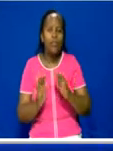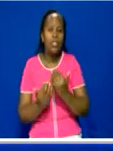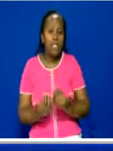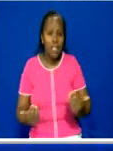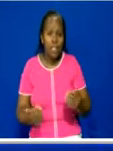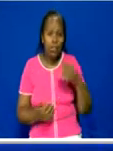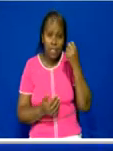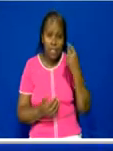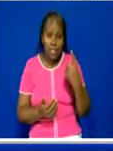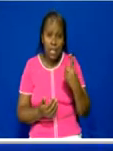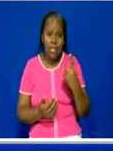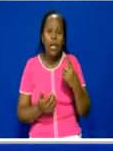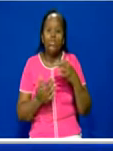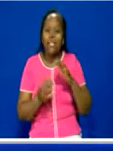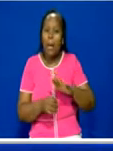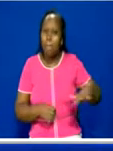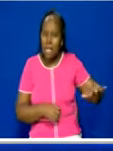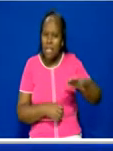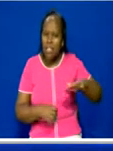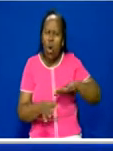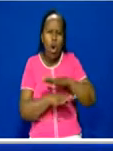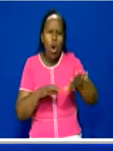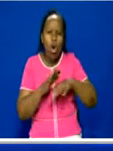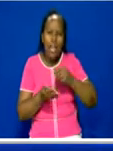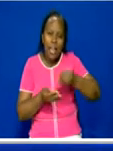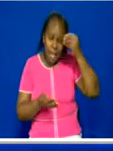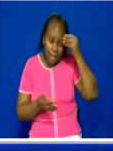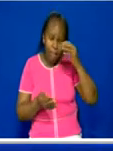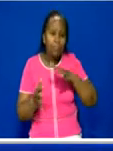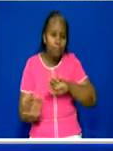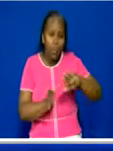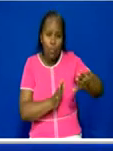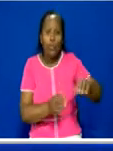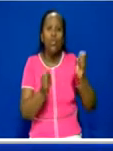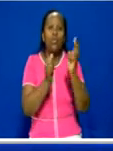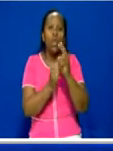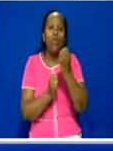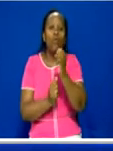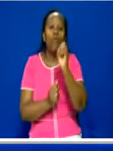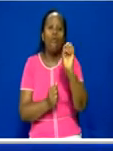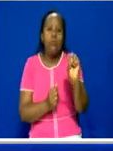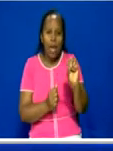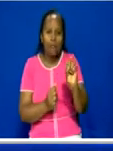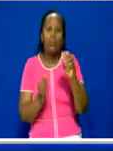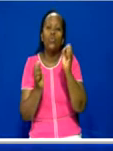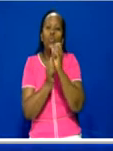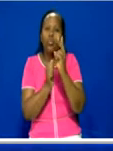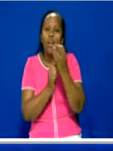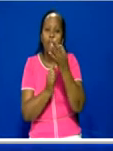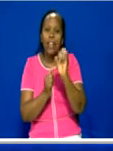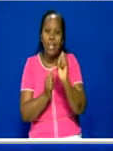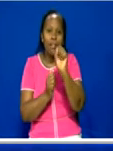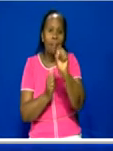be understated because this is the basis of all their reading. Moving on at 12:05 all the way to